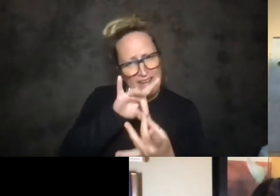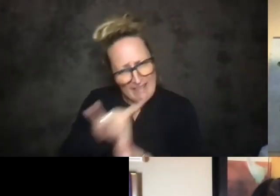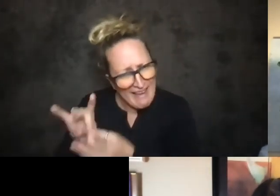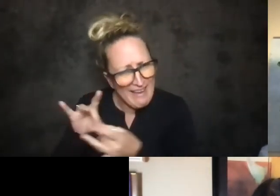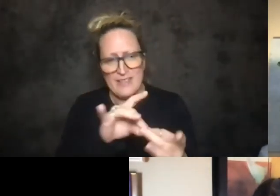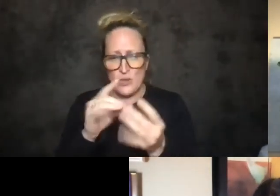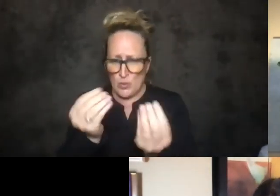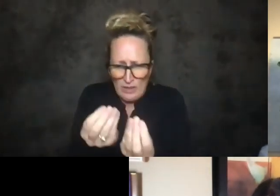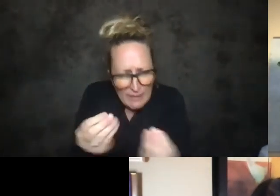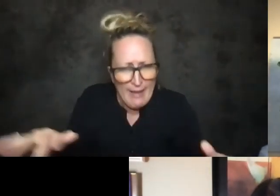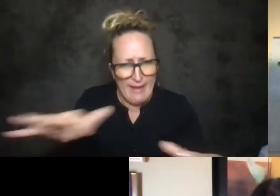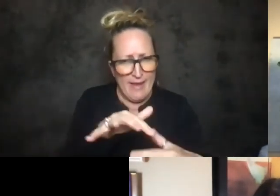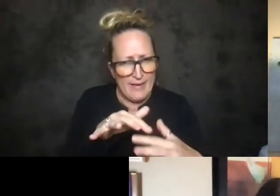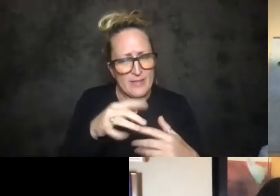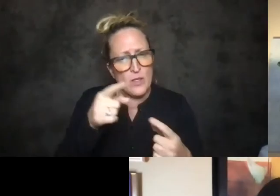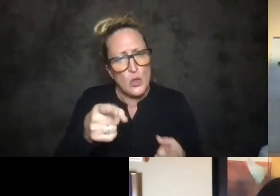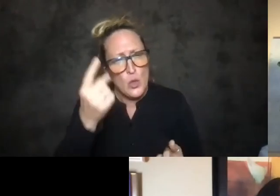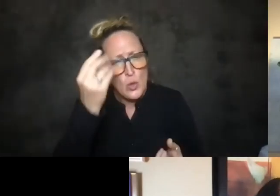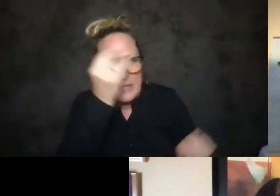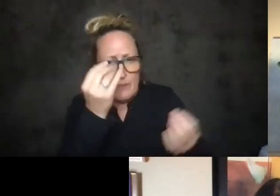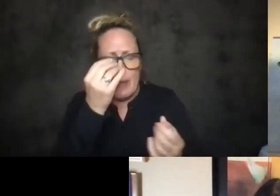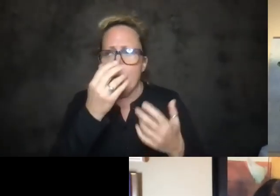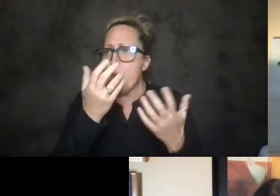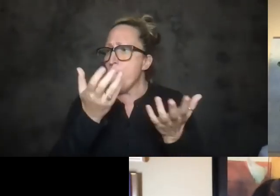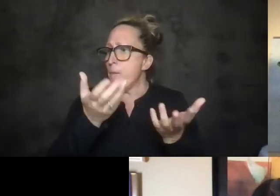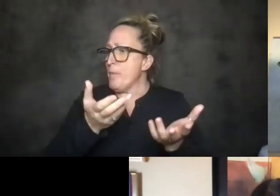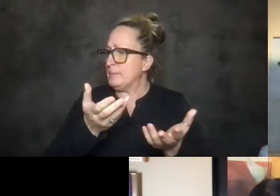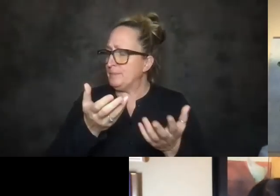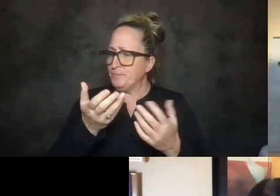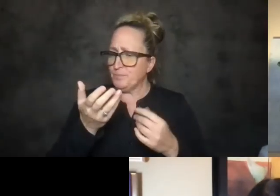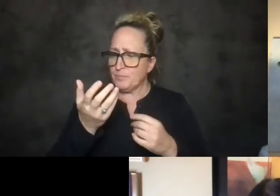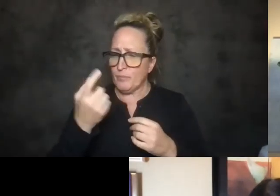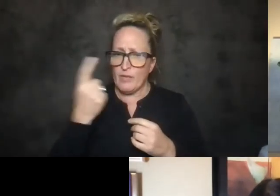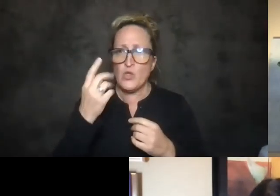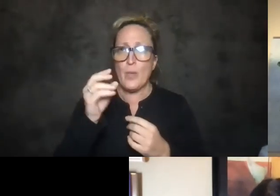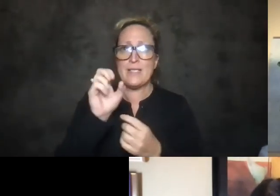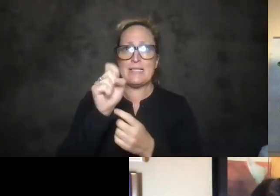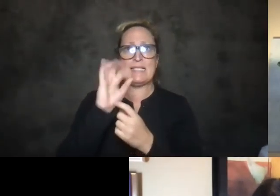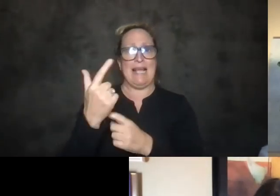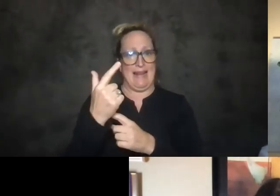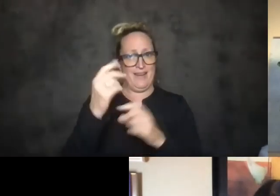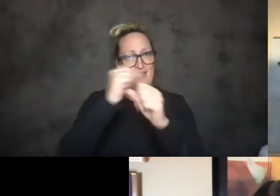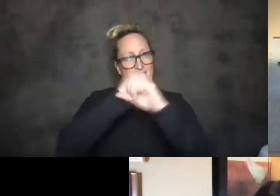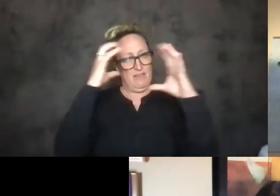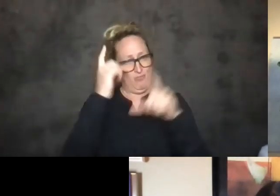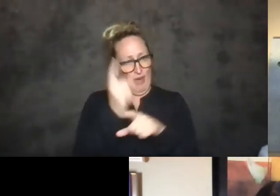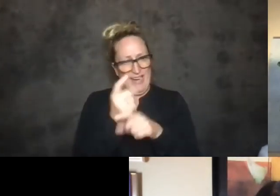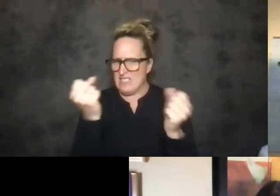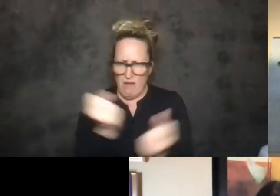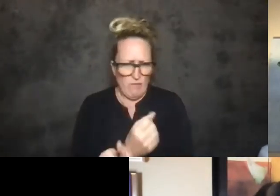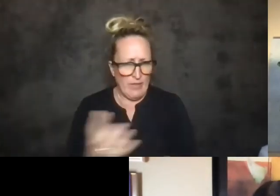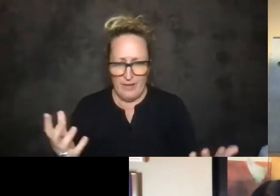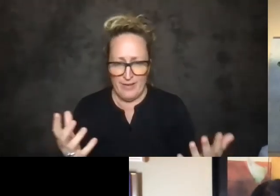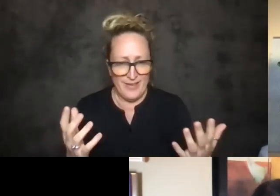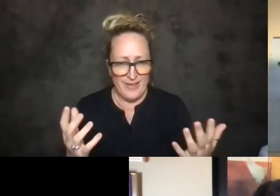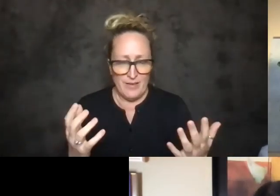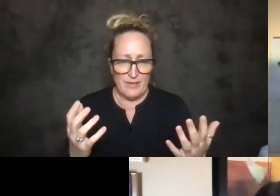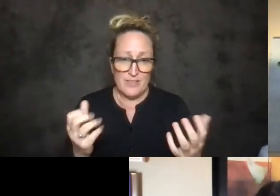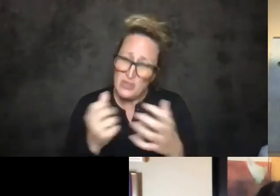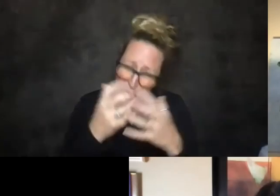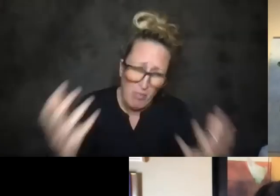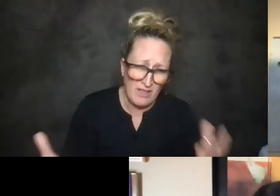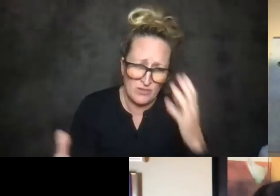the land. I mean, you think about, you know, there's always the setting. I mean, it's everything so much, you